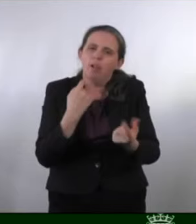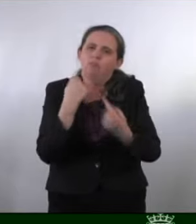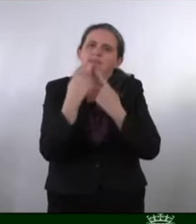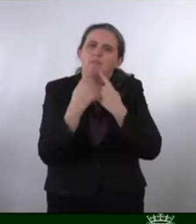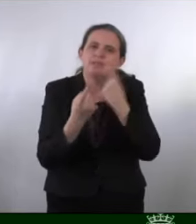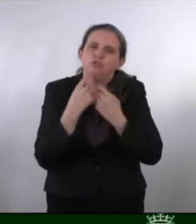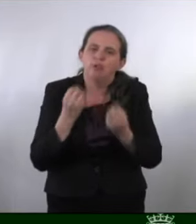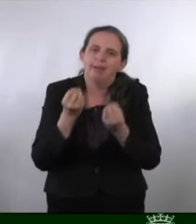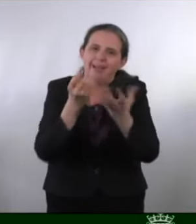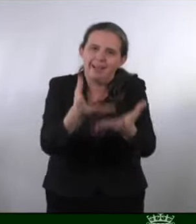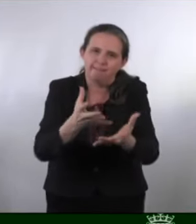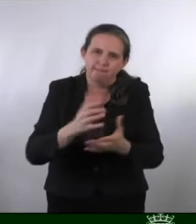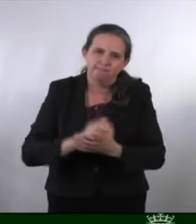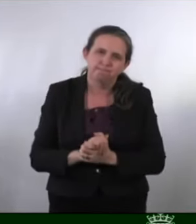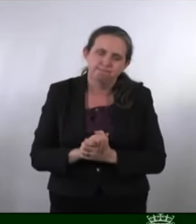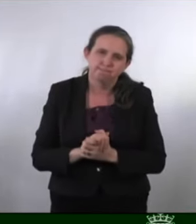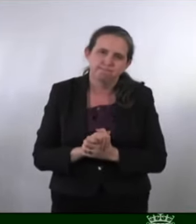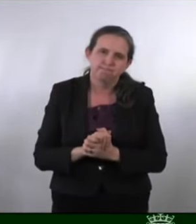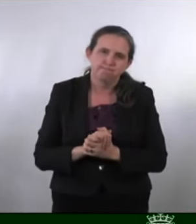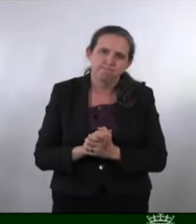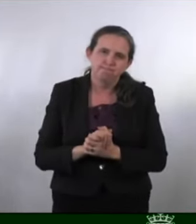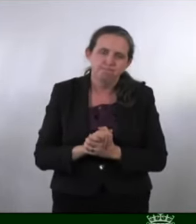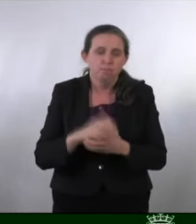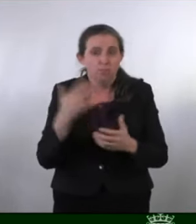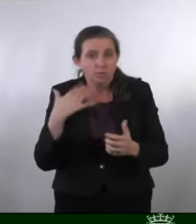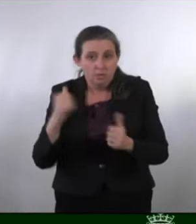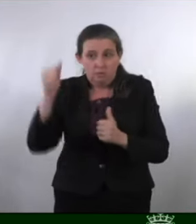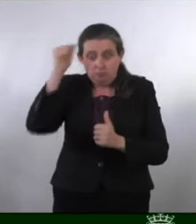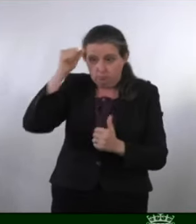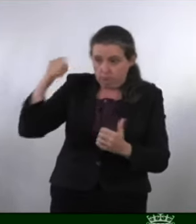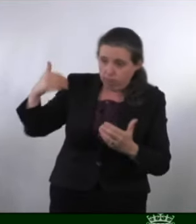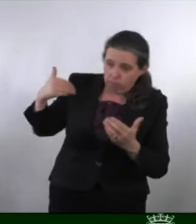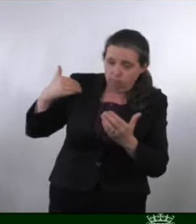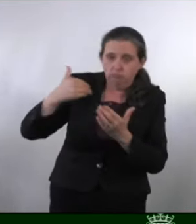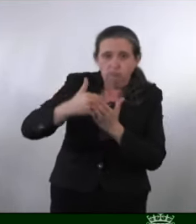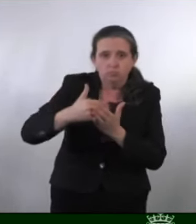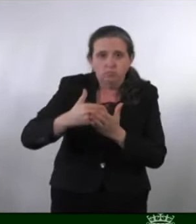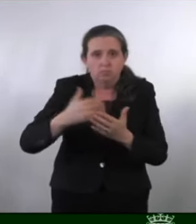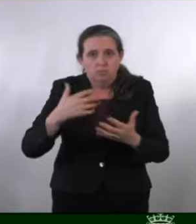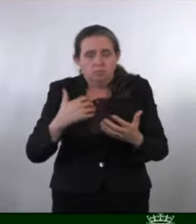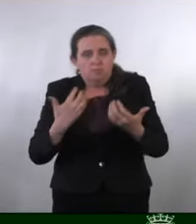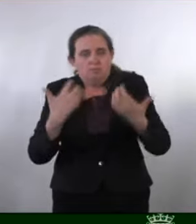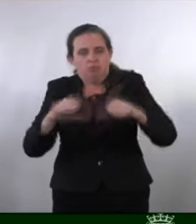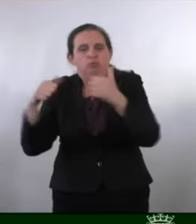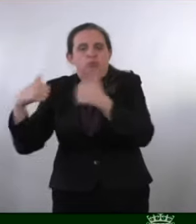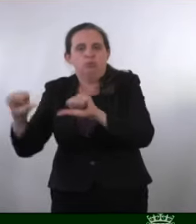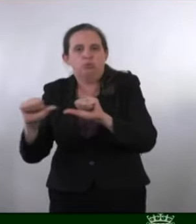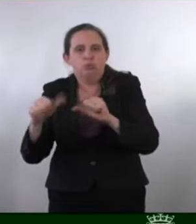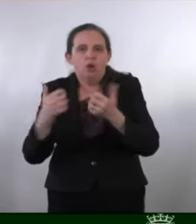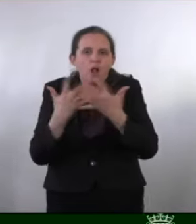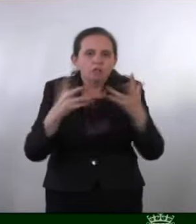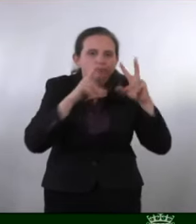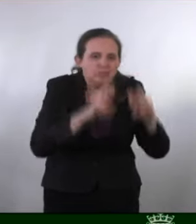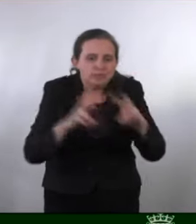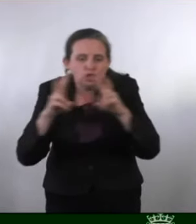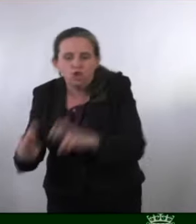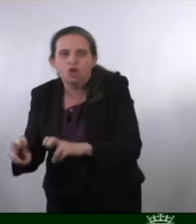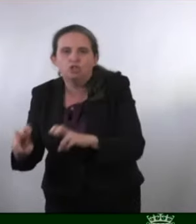tiers, 2 scientific breakthroughs will ultimately make these restrictions